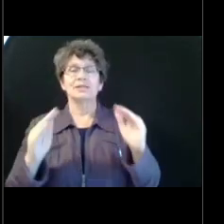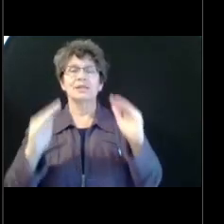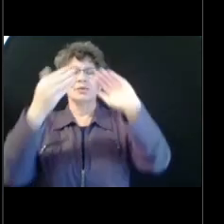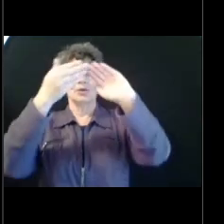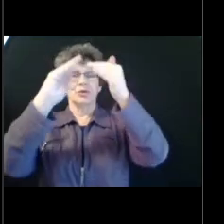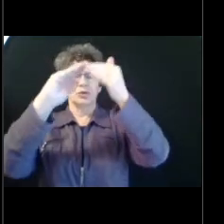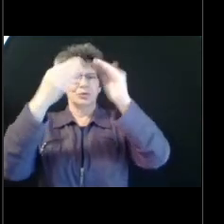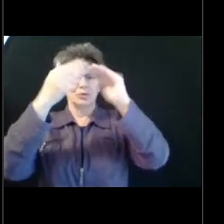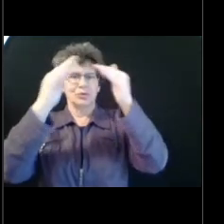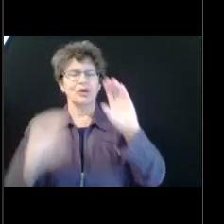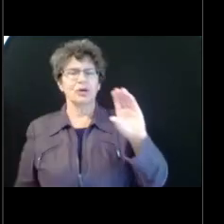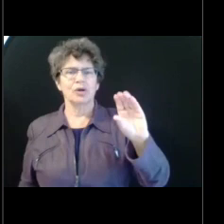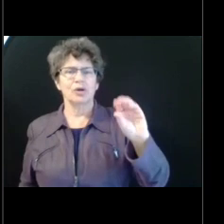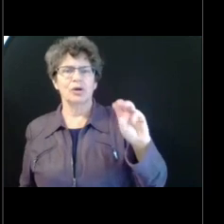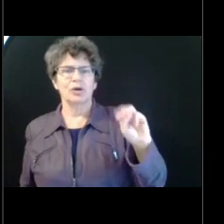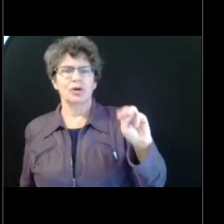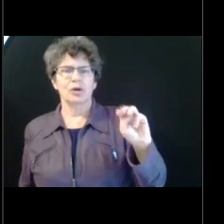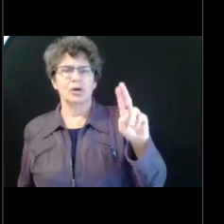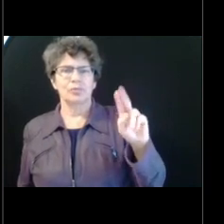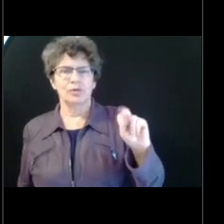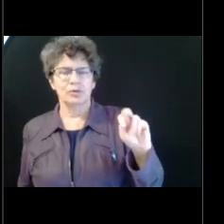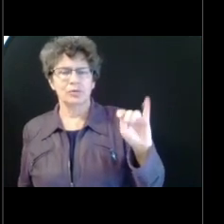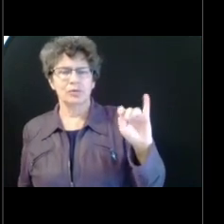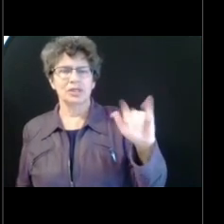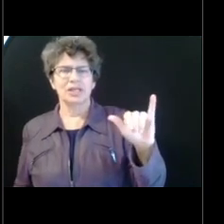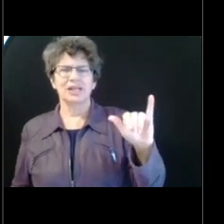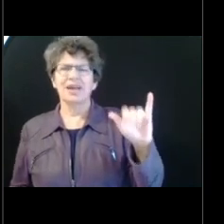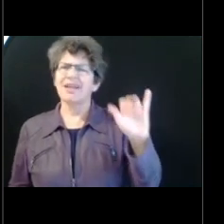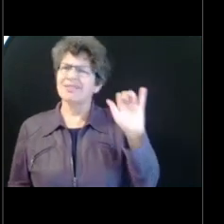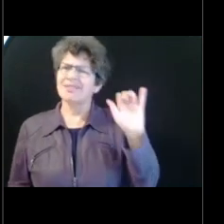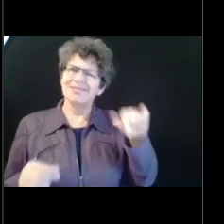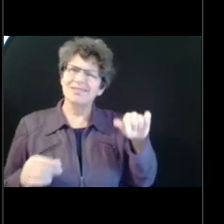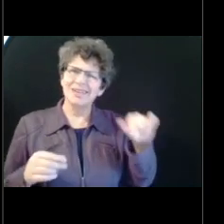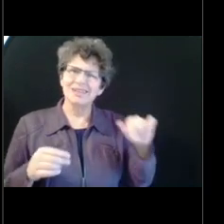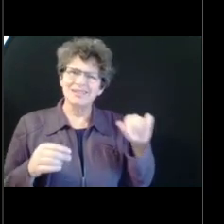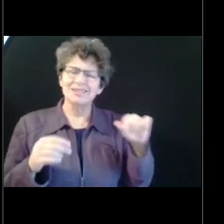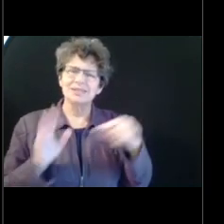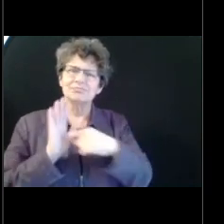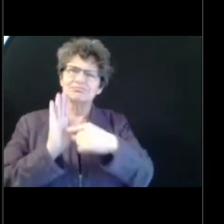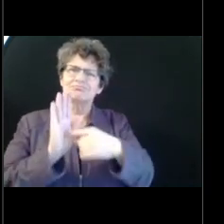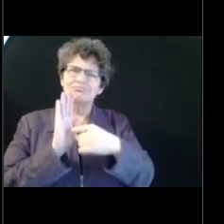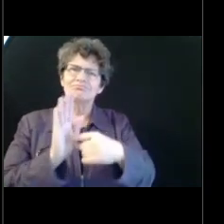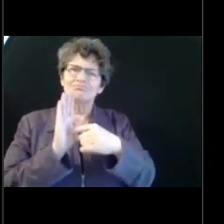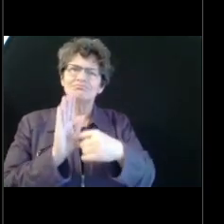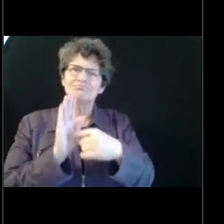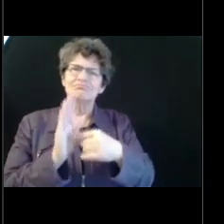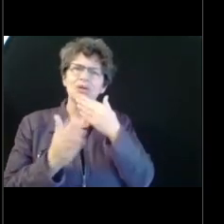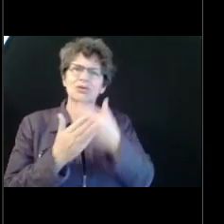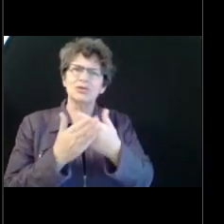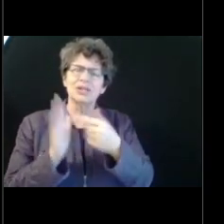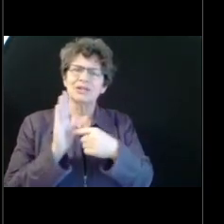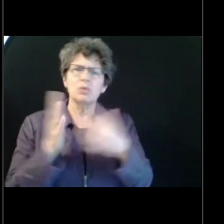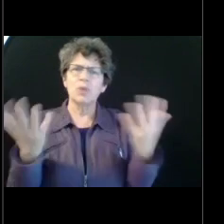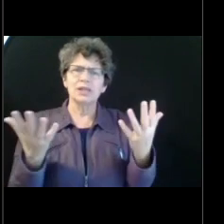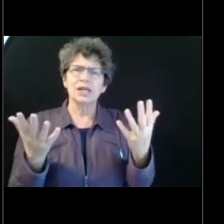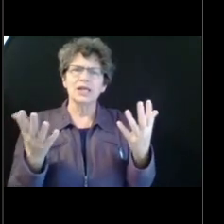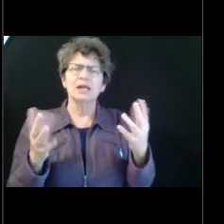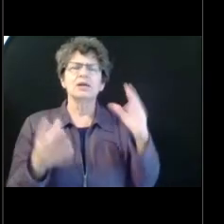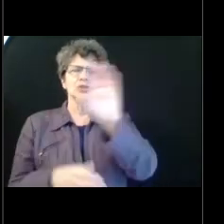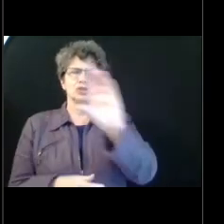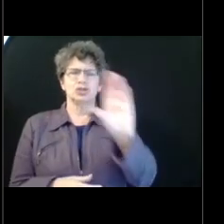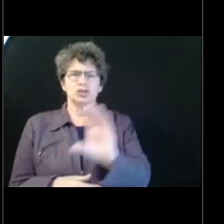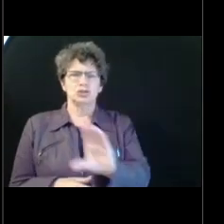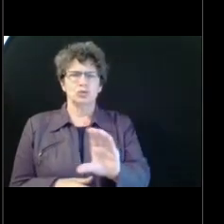having these talks and being able to join with each other on Zoom is a lovely example of community